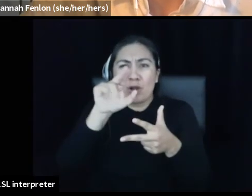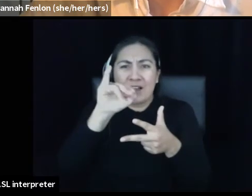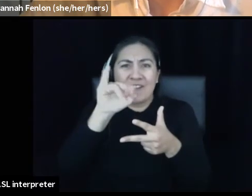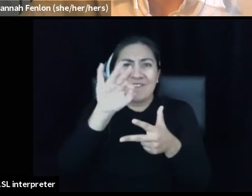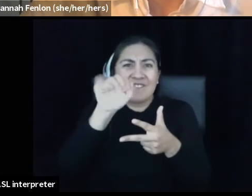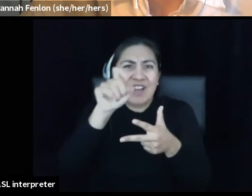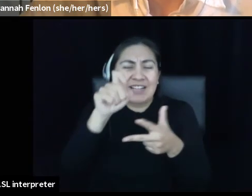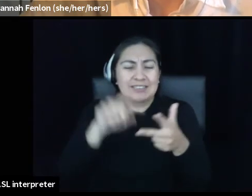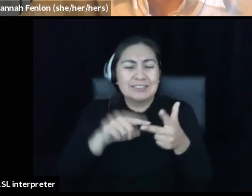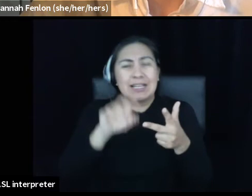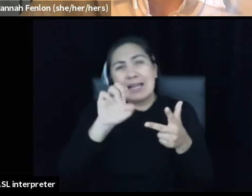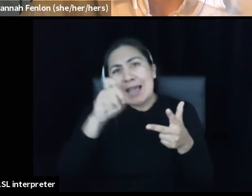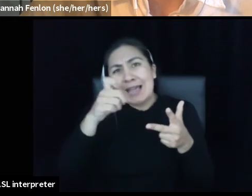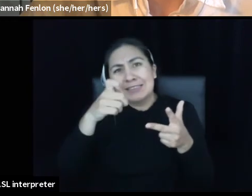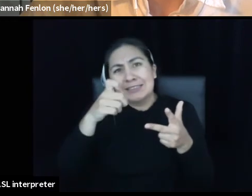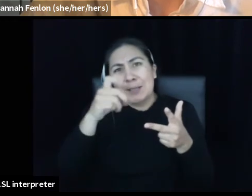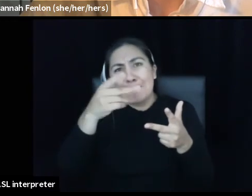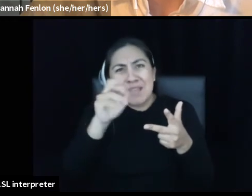Experian, to